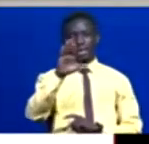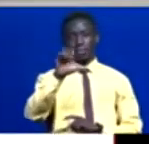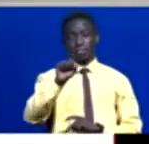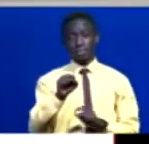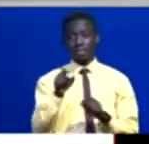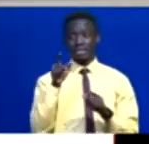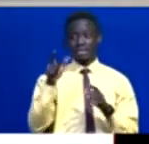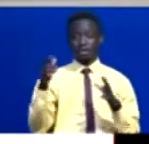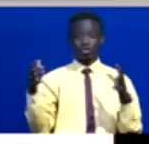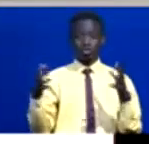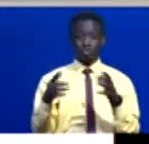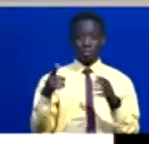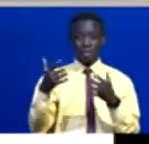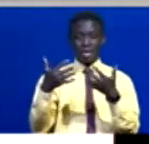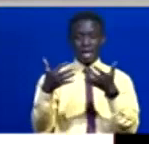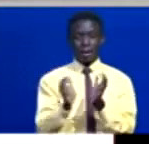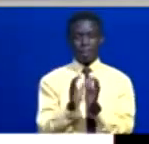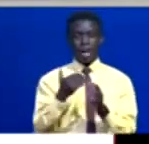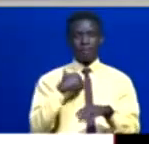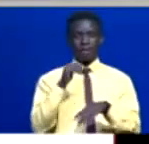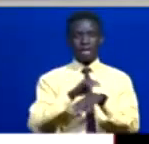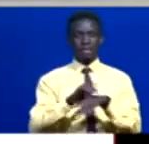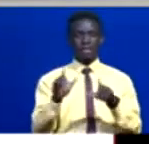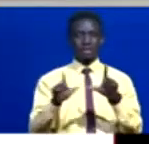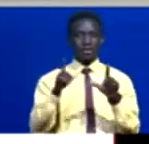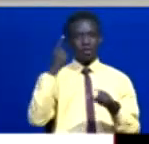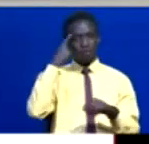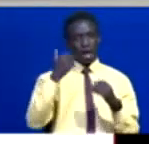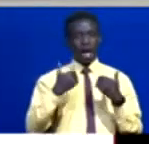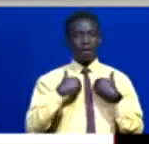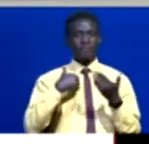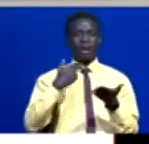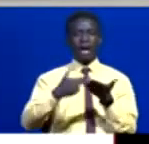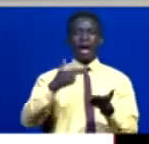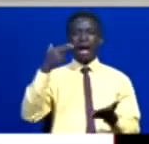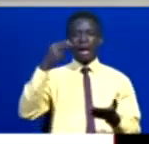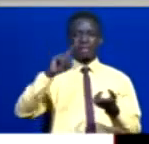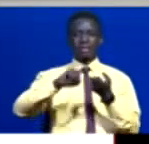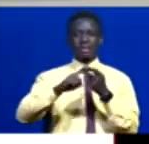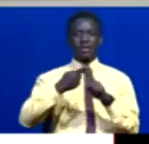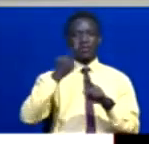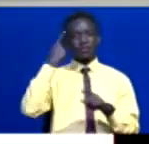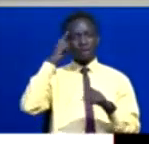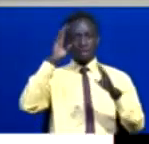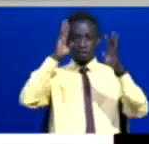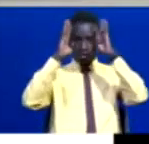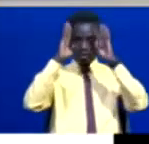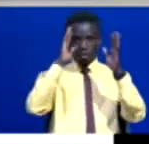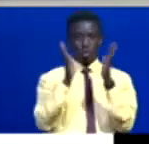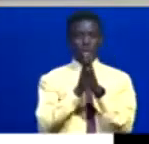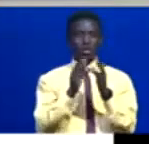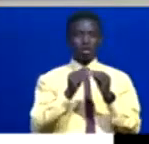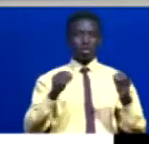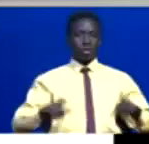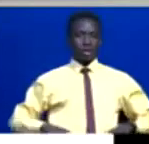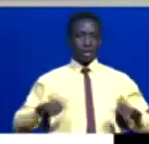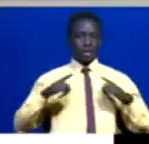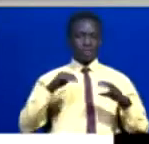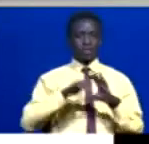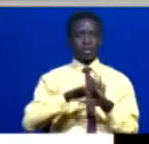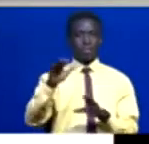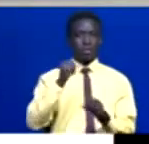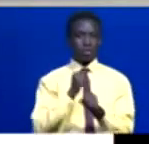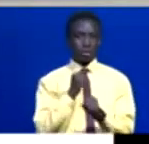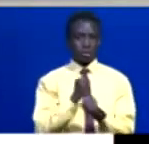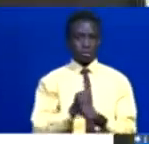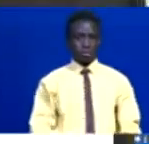firm received the certification for upholding the highest standards of innovation and sustainability in its